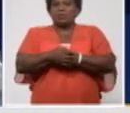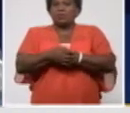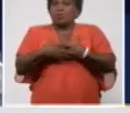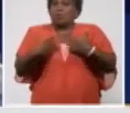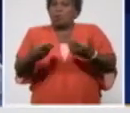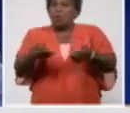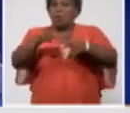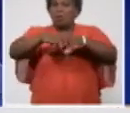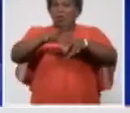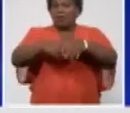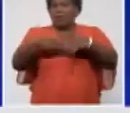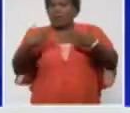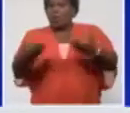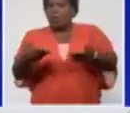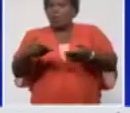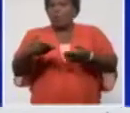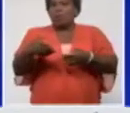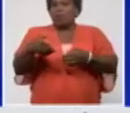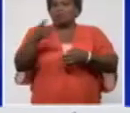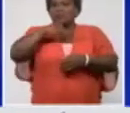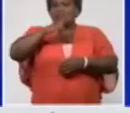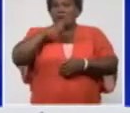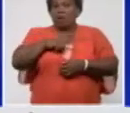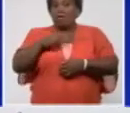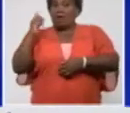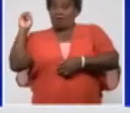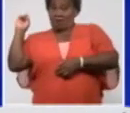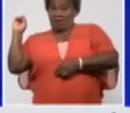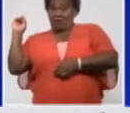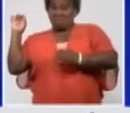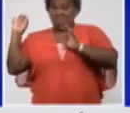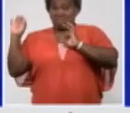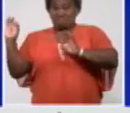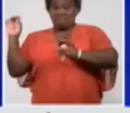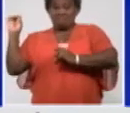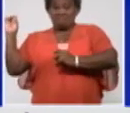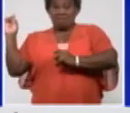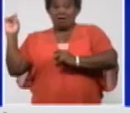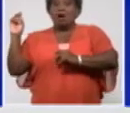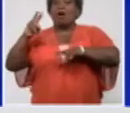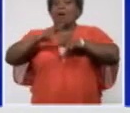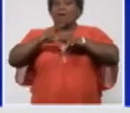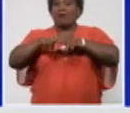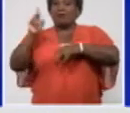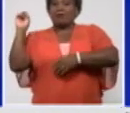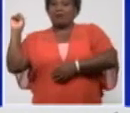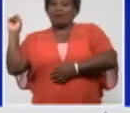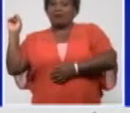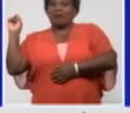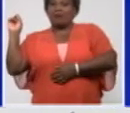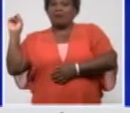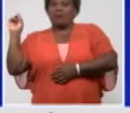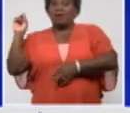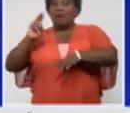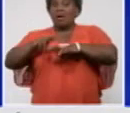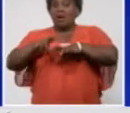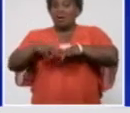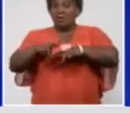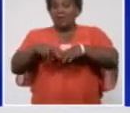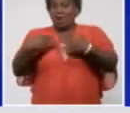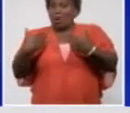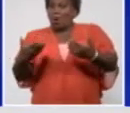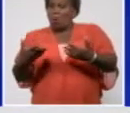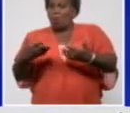map that presents Havana and Ciego de Ávila's epidemiological situation. As I mentioned, there's